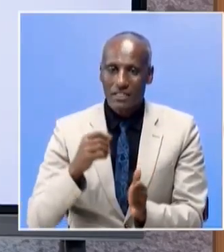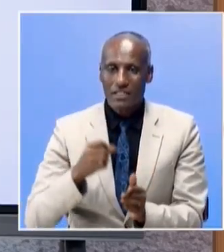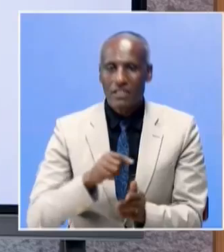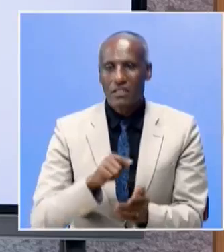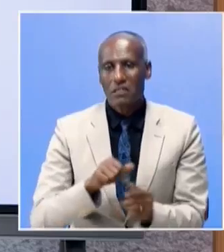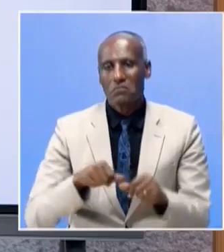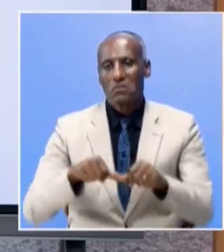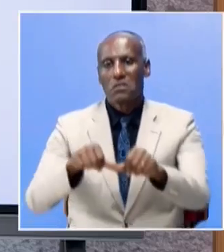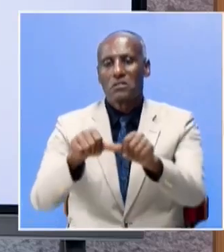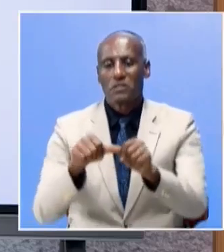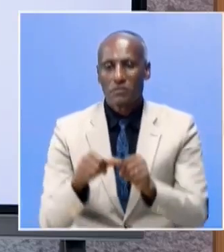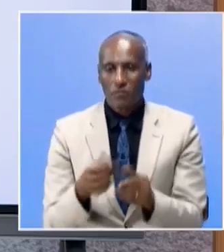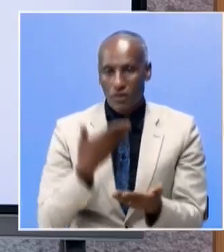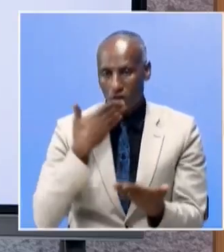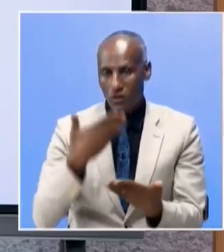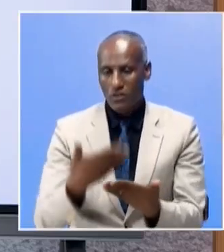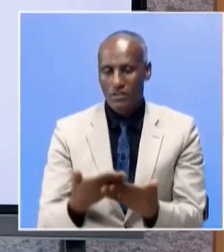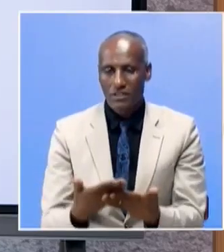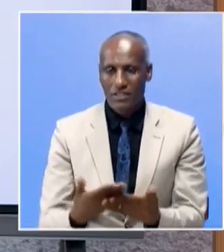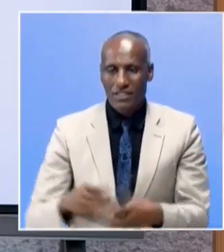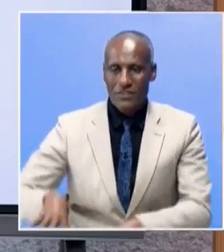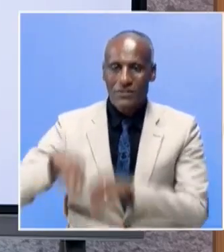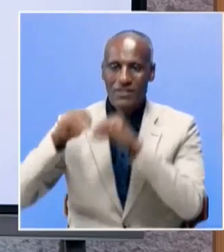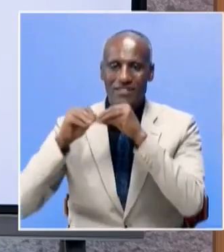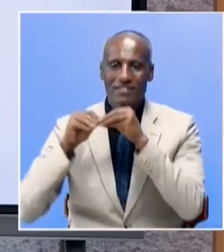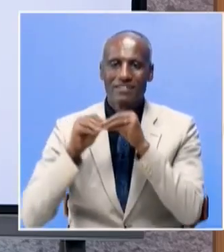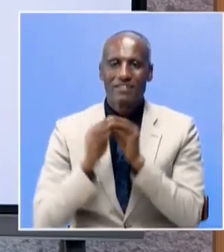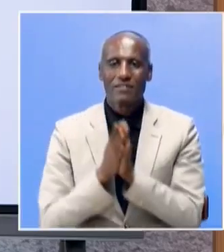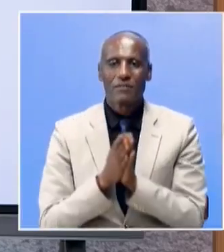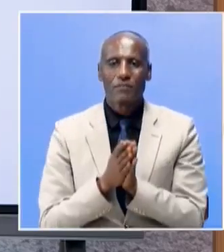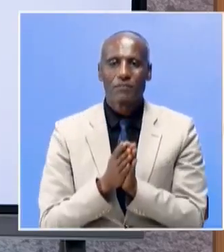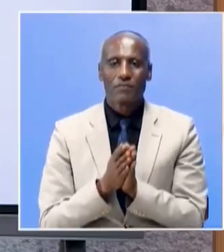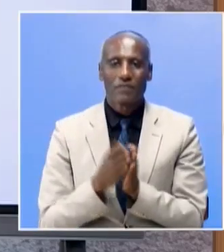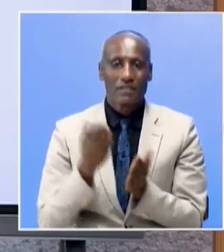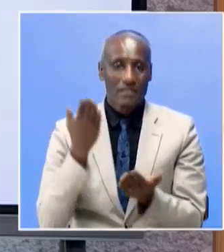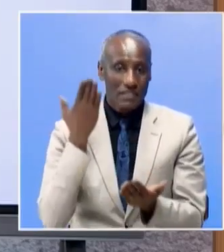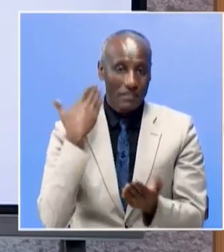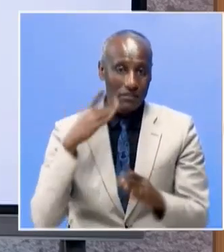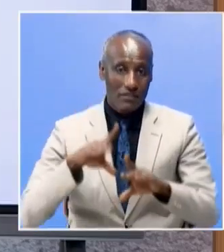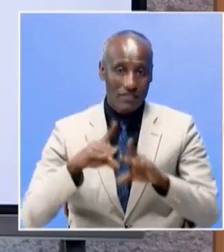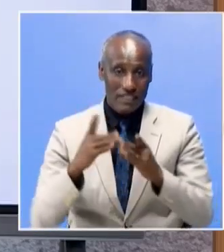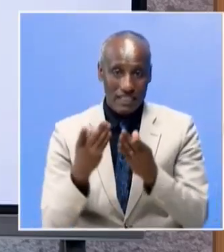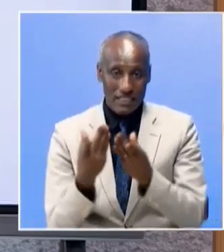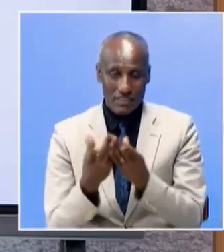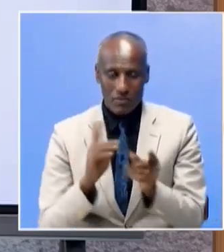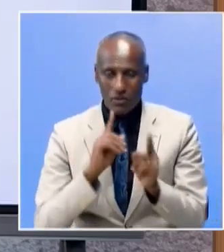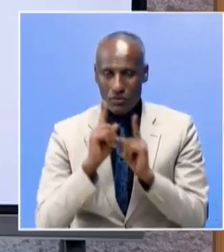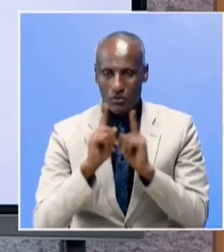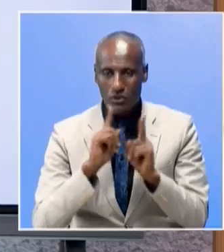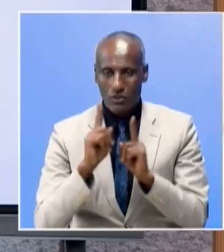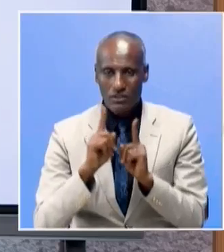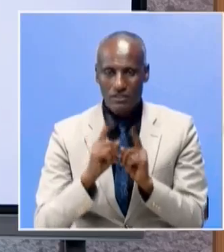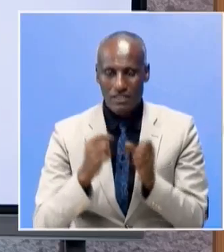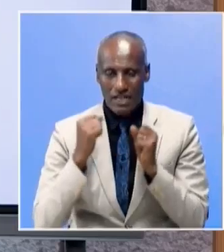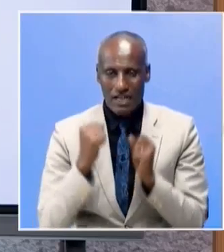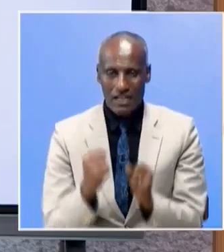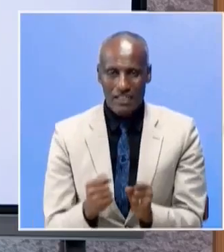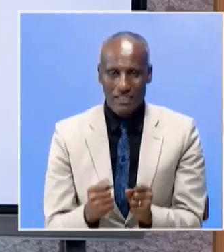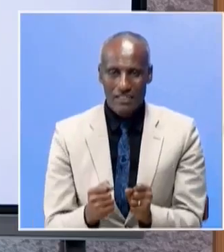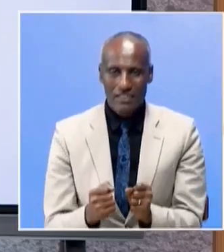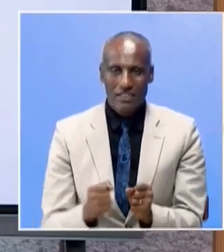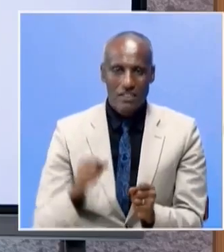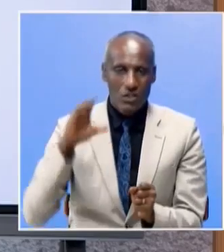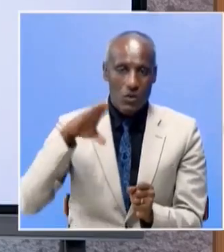yeah? Good. Students, in the previous class also we've talked about can,